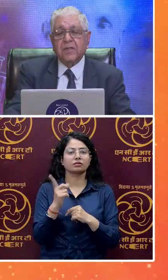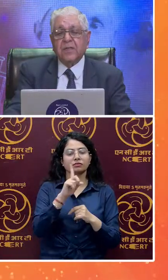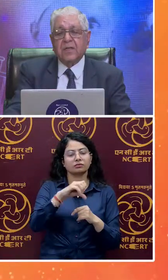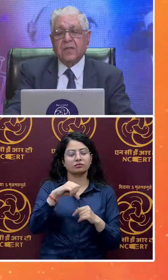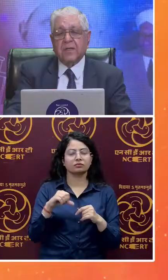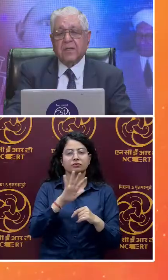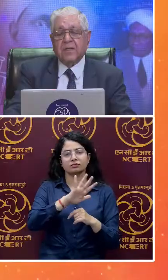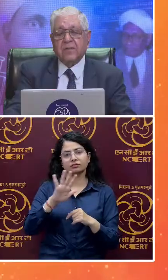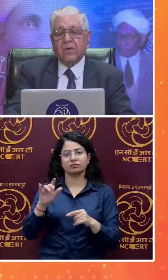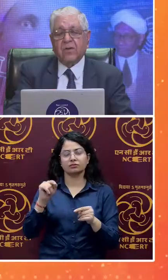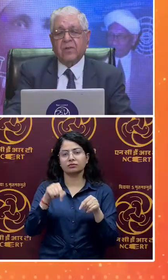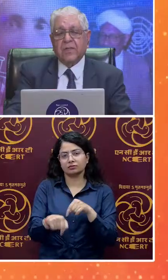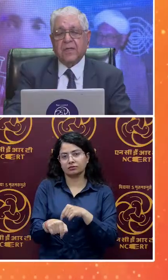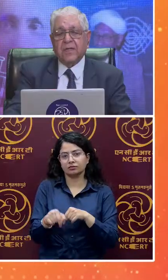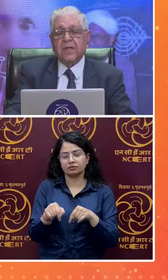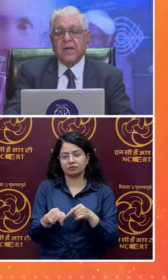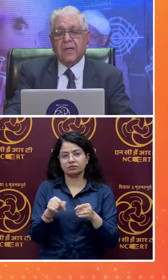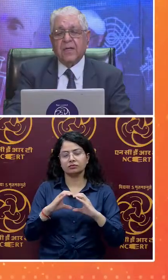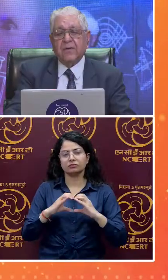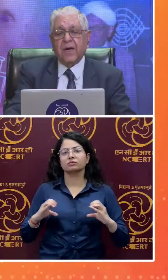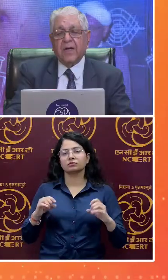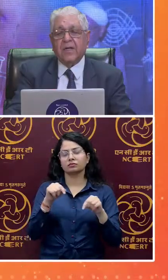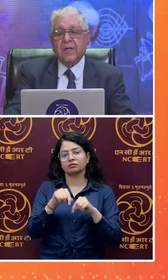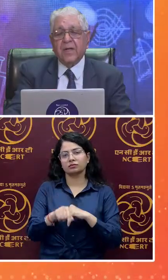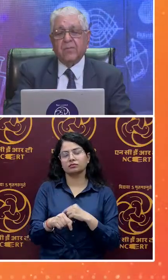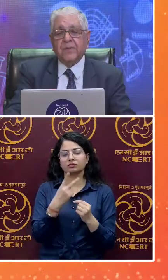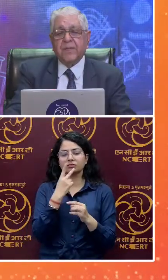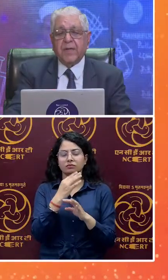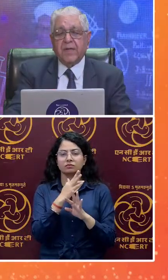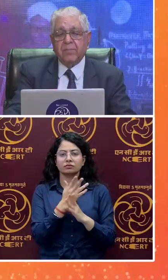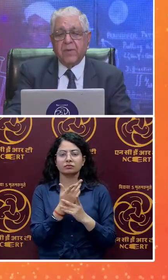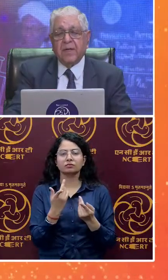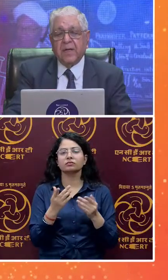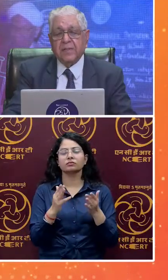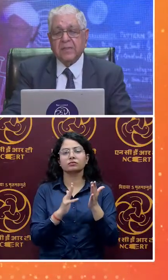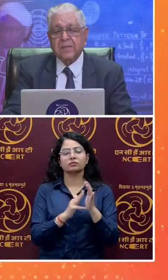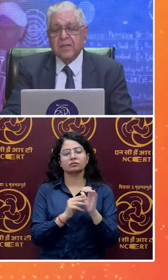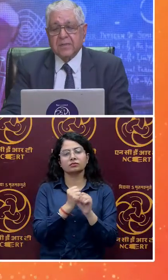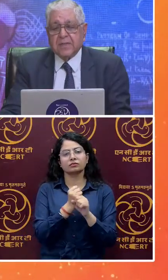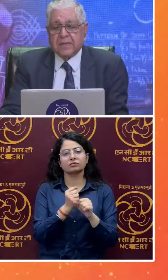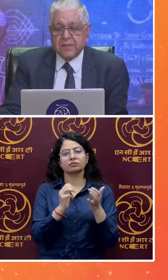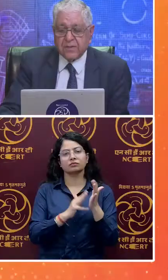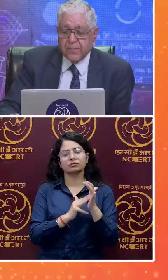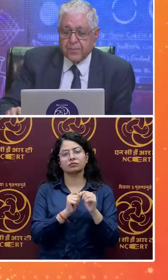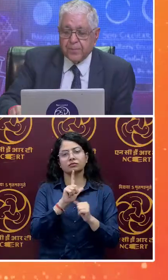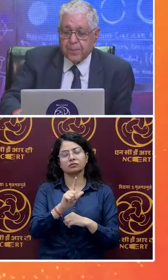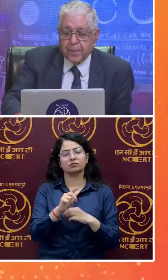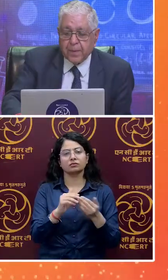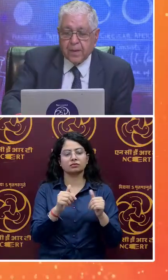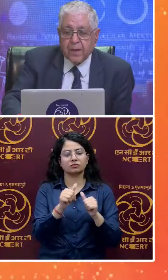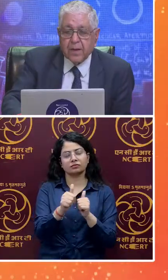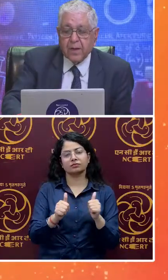this in this conference that he identified M. G. Menon as his successor.